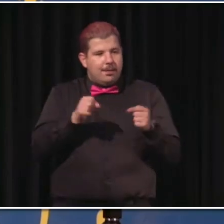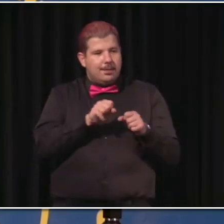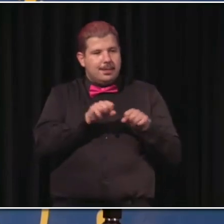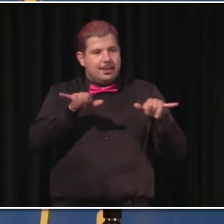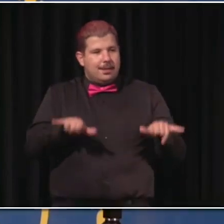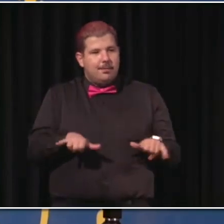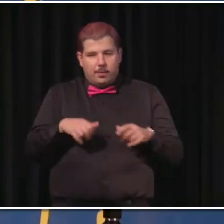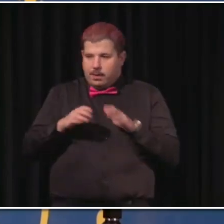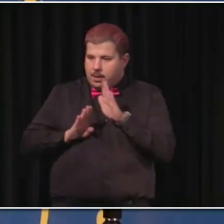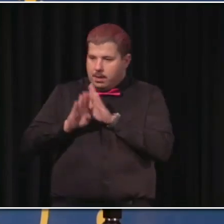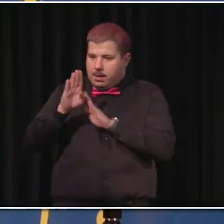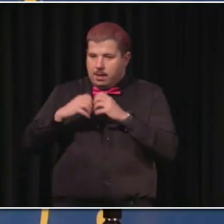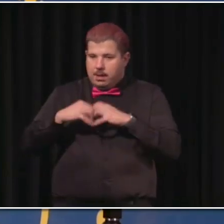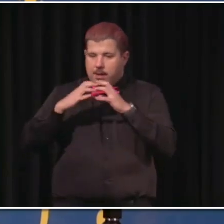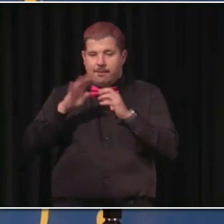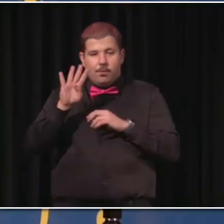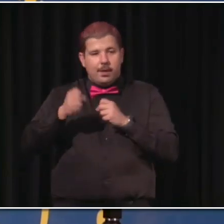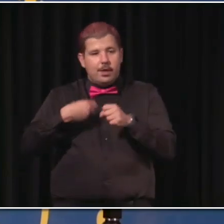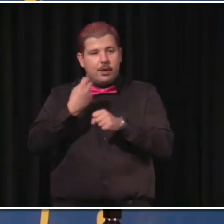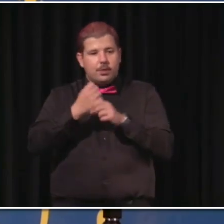building crumbles.